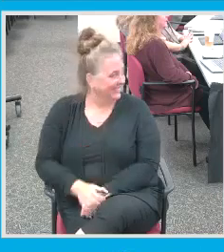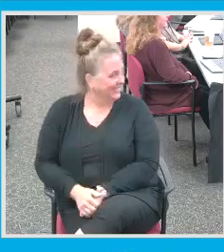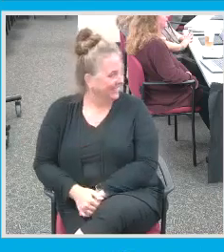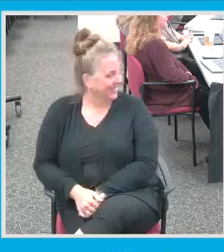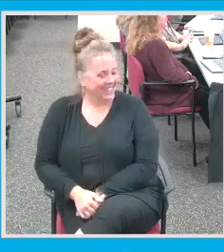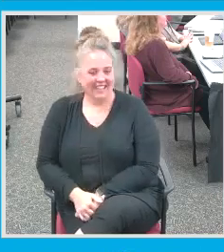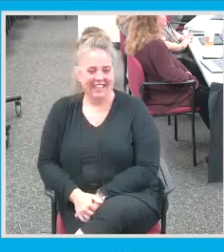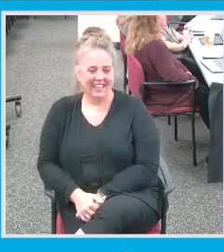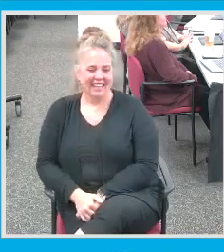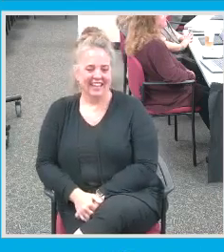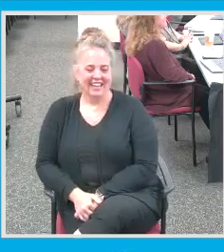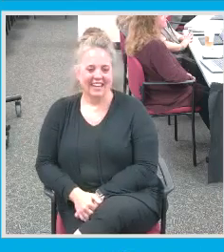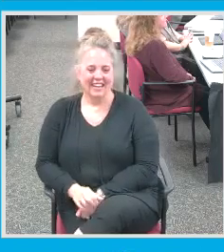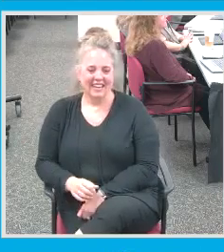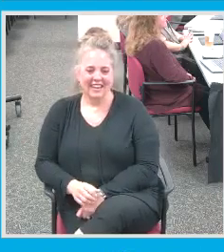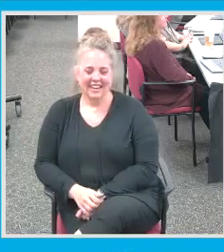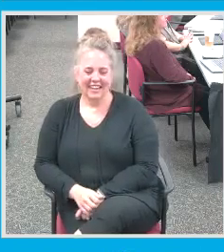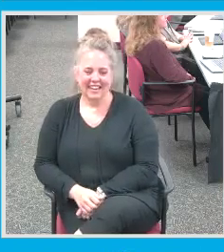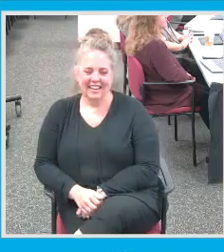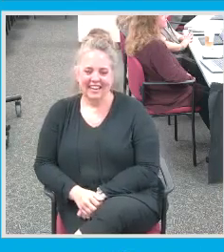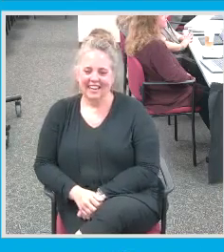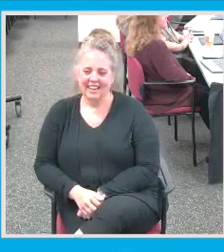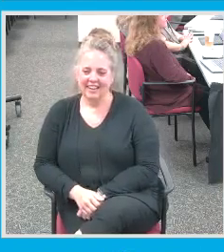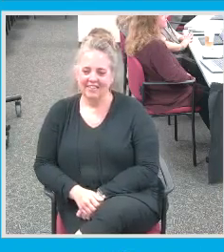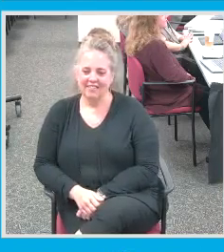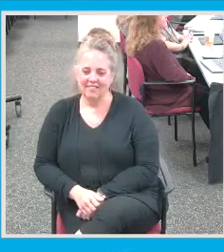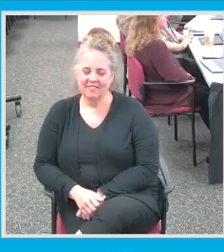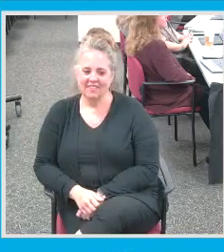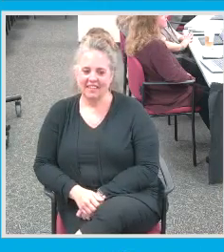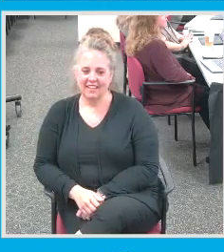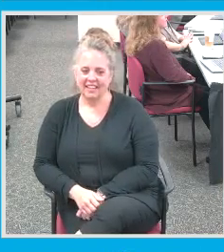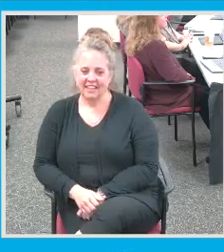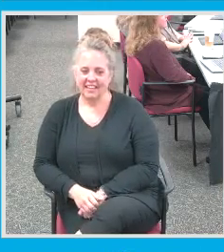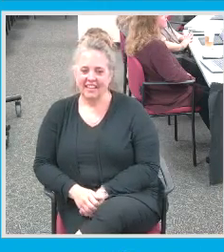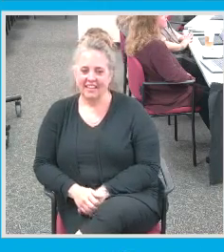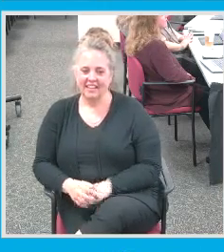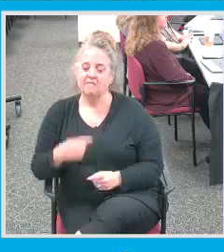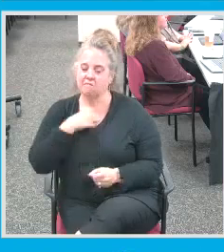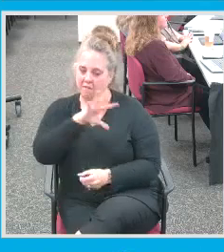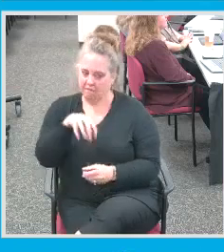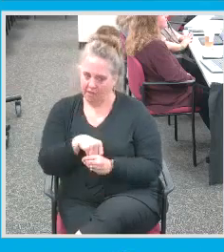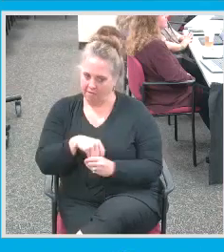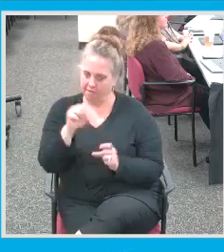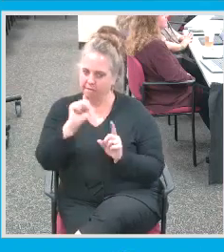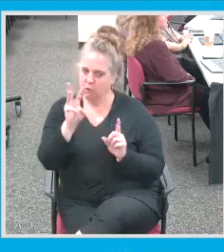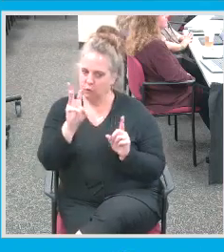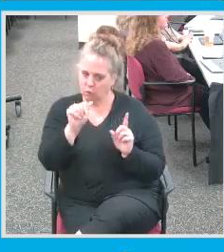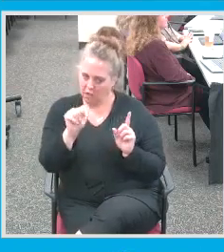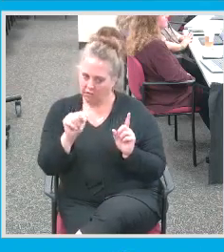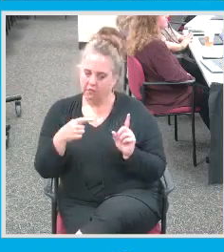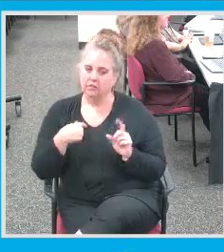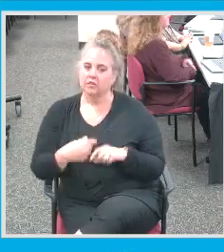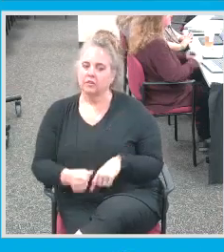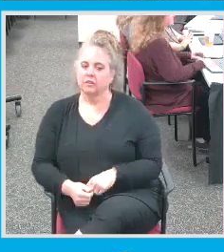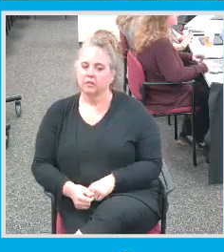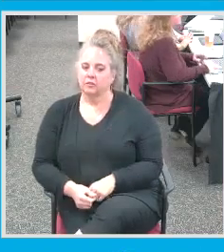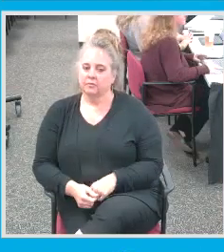Hello, I am Fabian Moran. I am also part of SWAT, and I'm here to talk about one of the community nights we